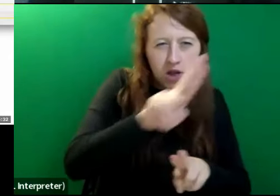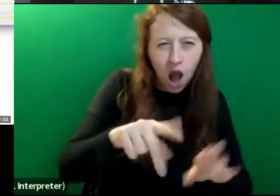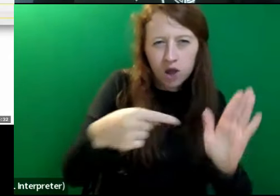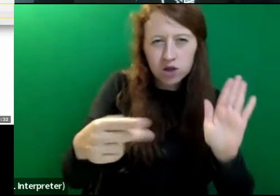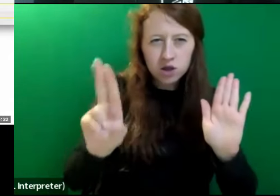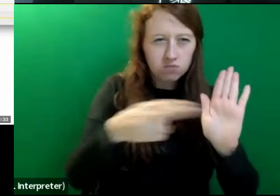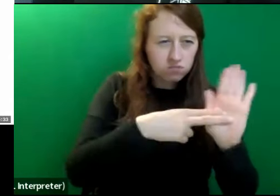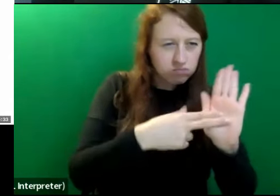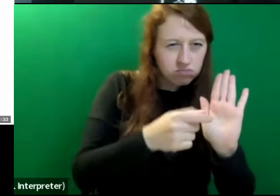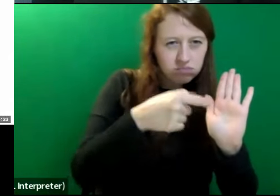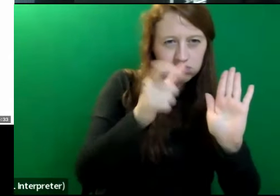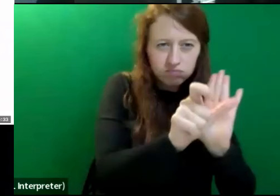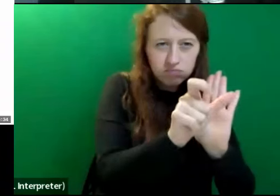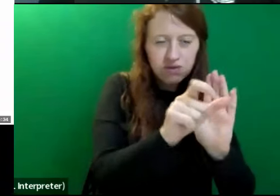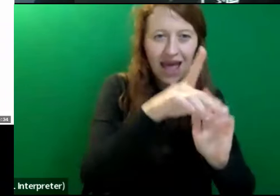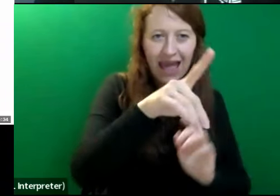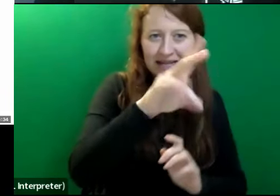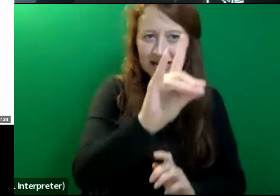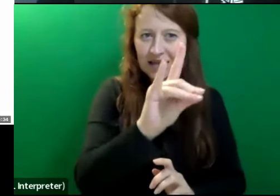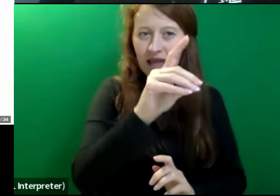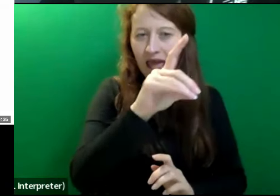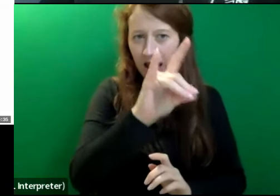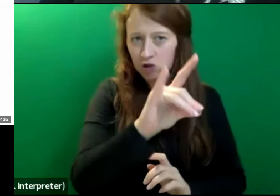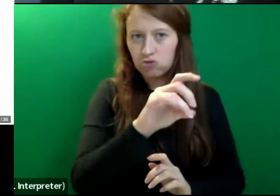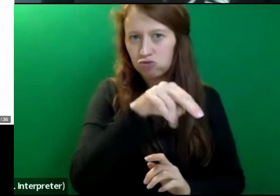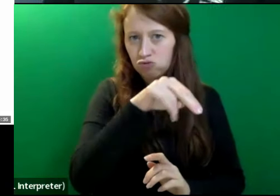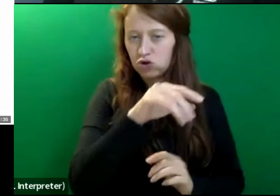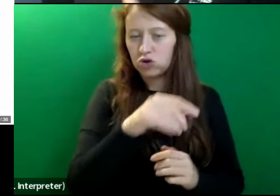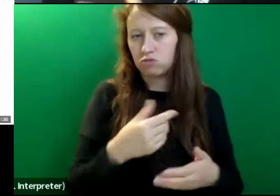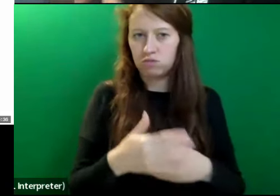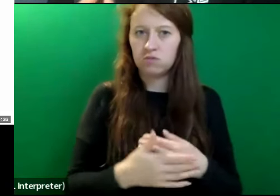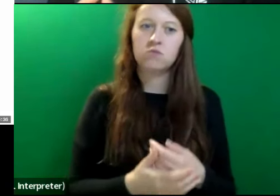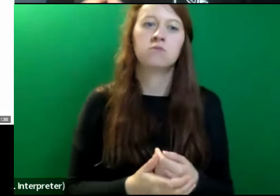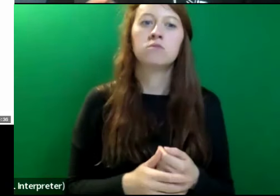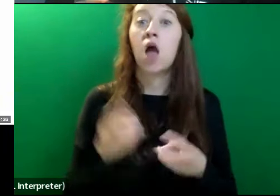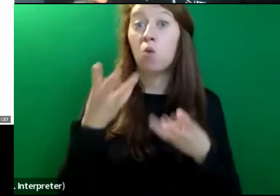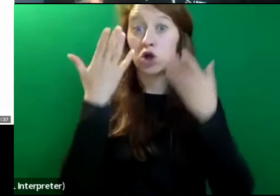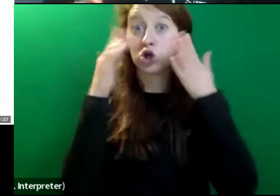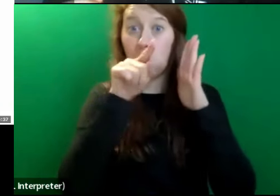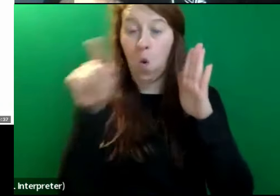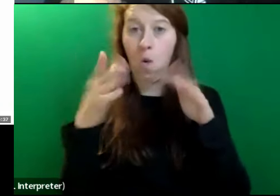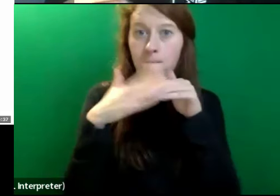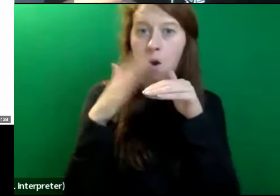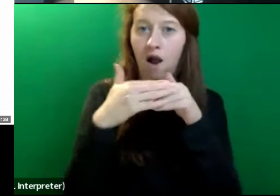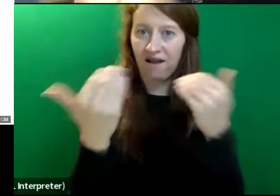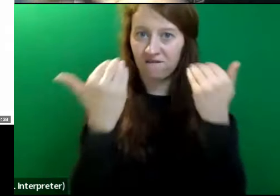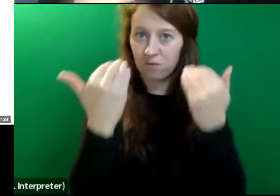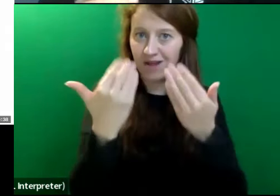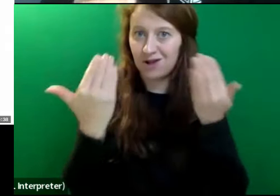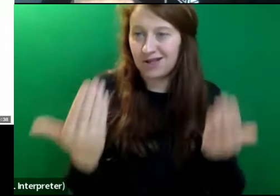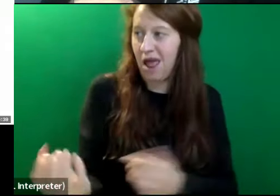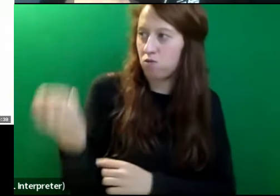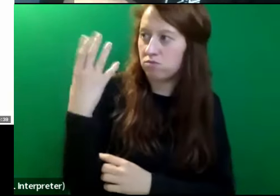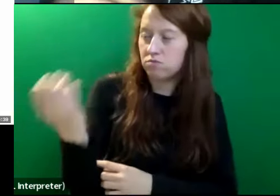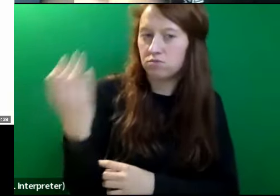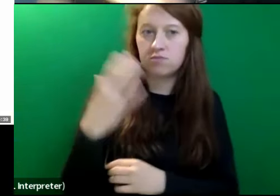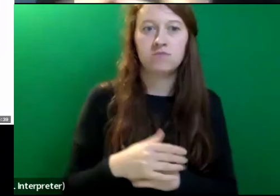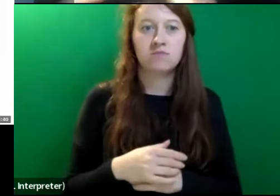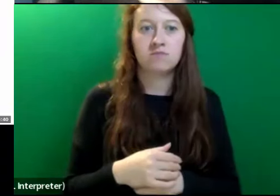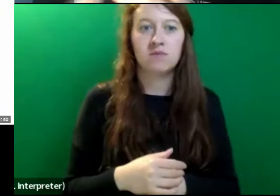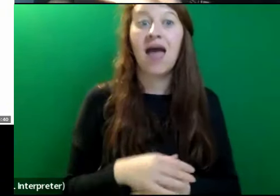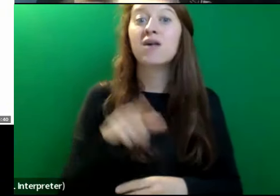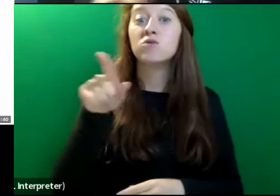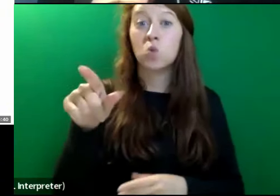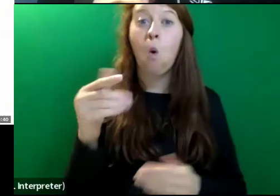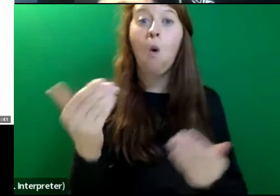bit more. This slide here shows the information from the previous two slides. And I put them together here so it's easier to